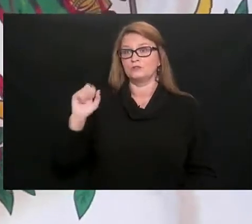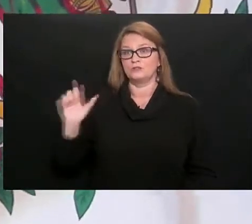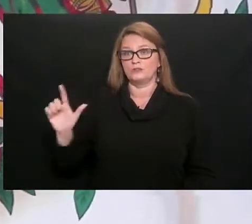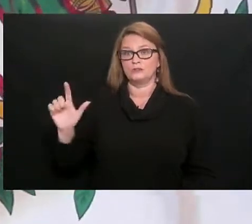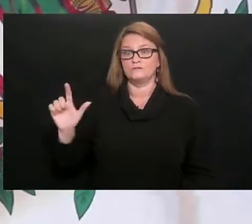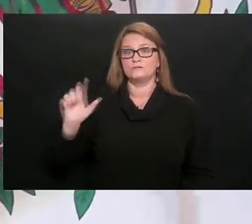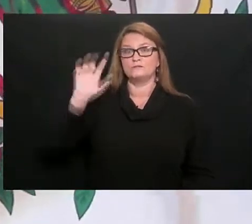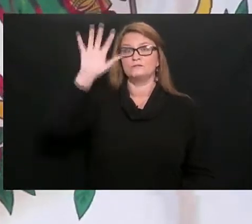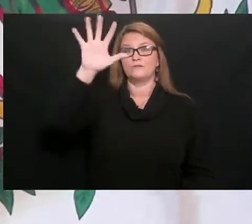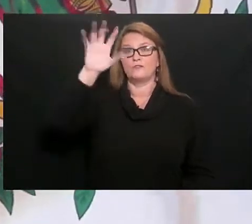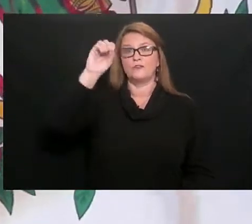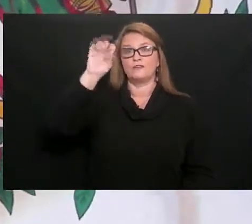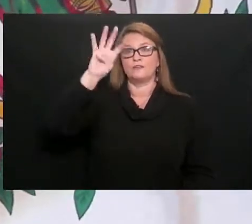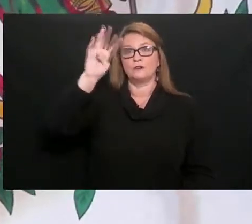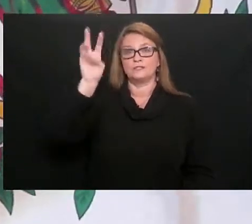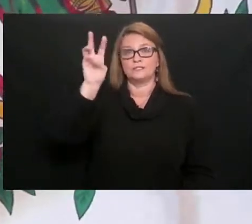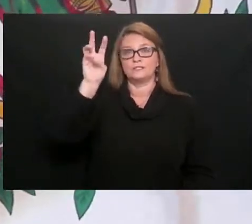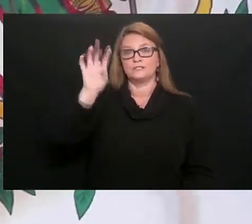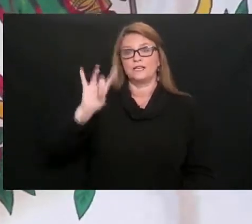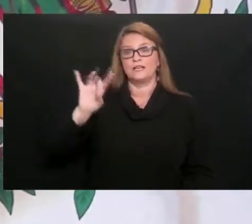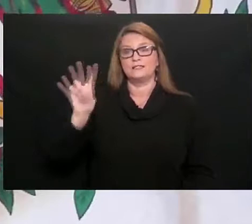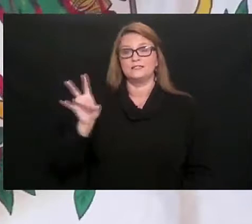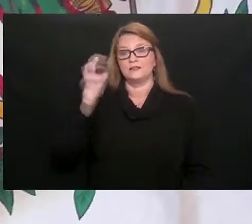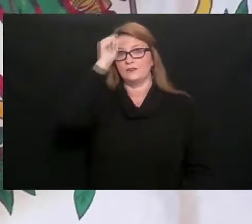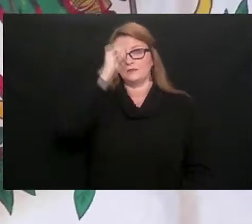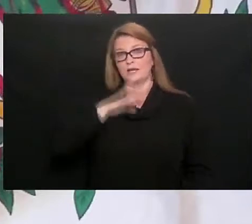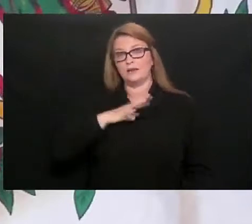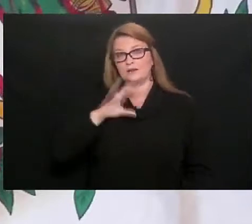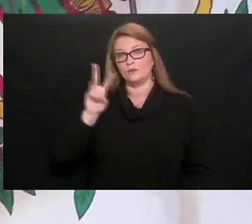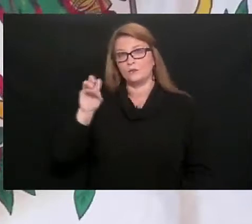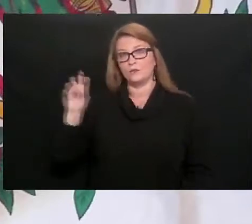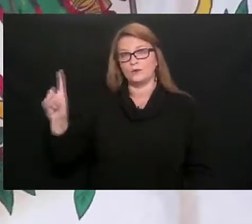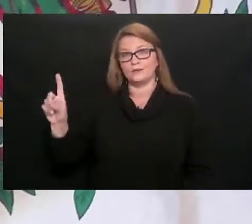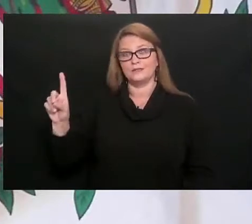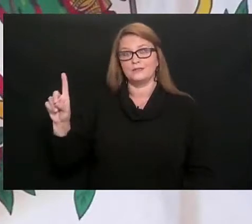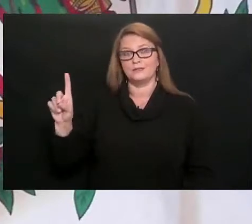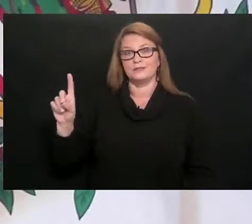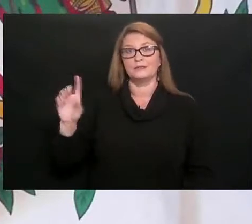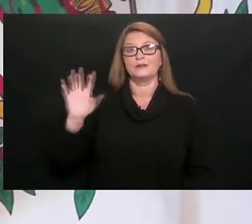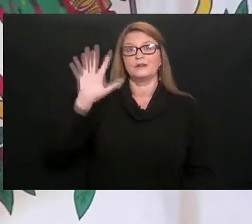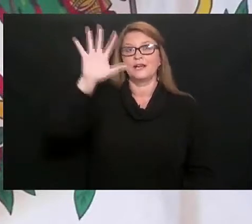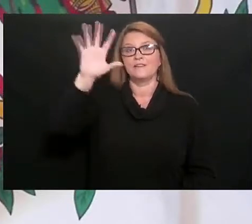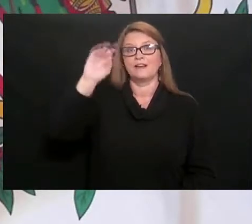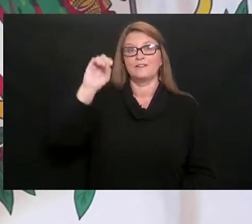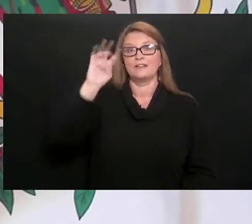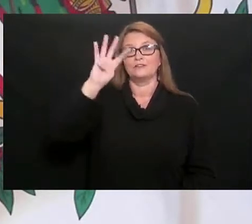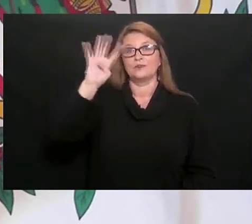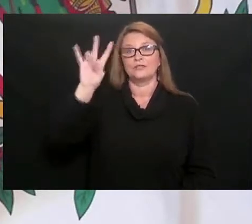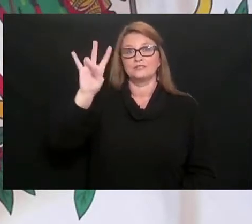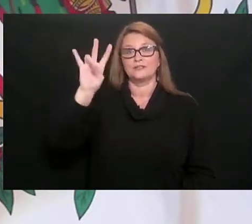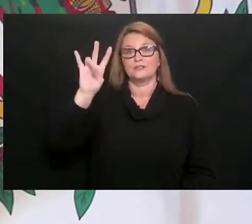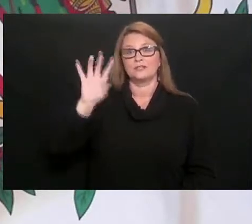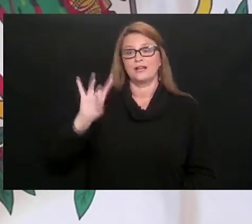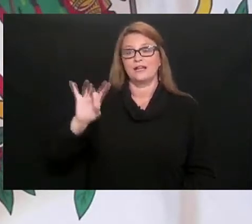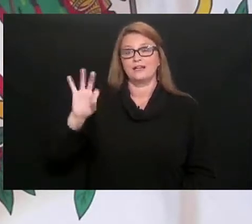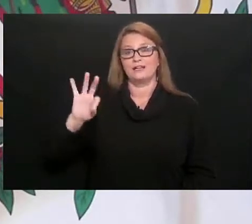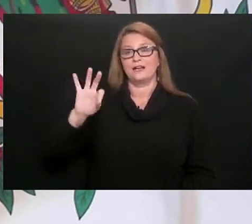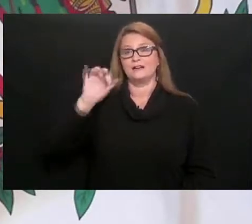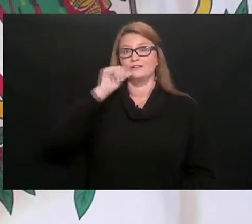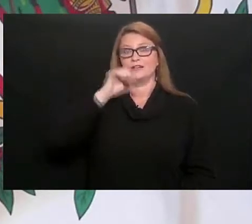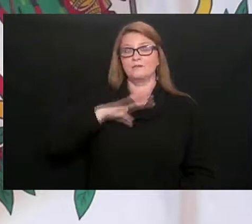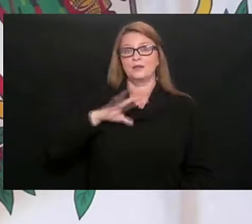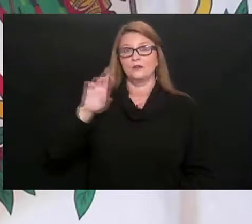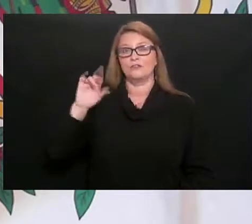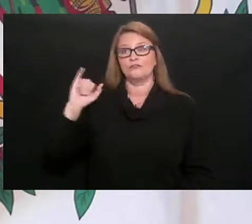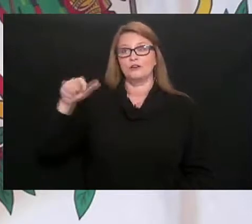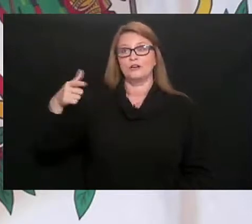The 5,046th death, an 87-year-old male from Wood County. The 5,047th death, an 89-year-old female from